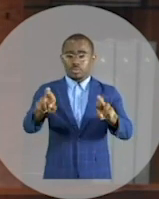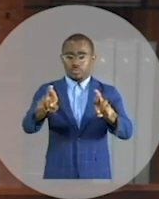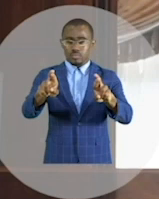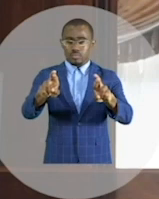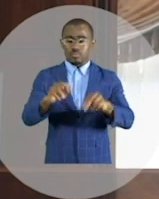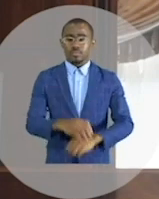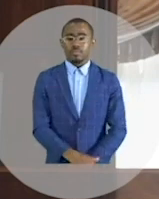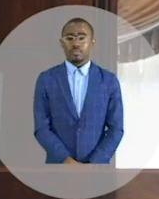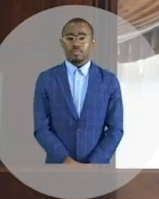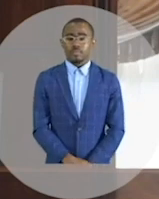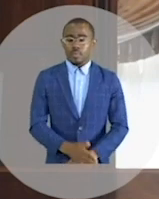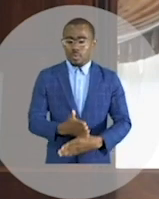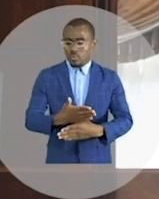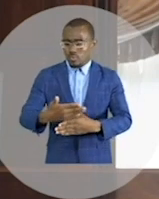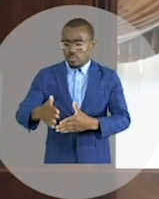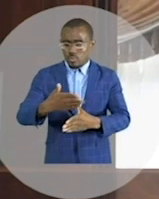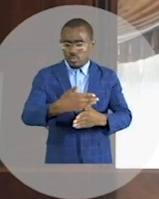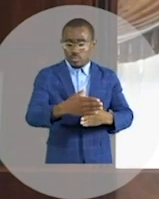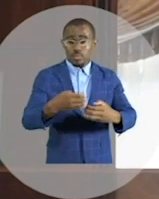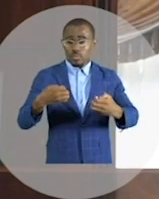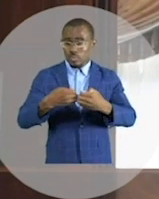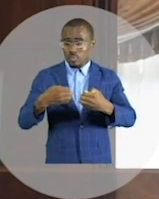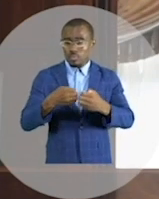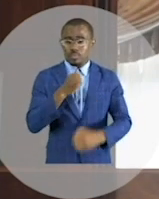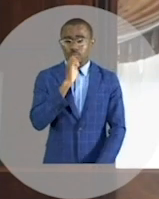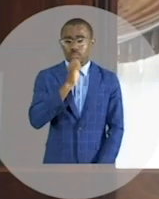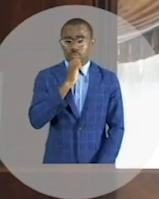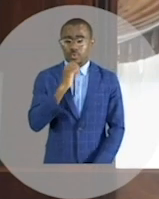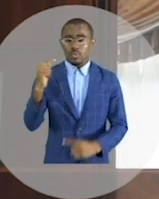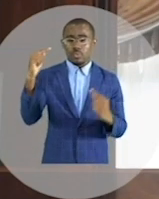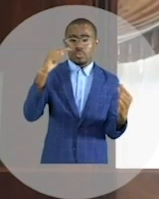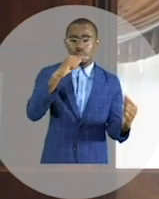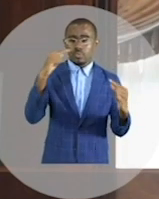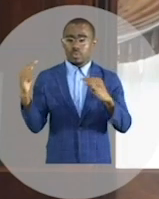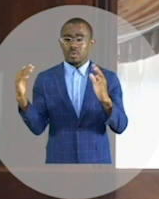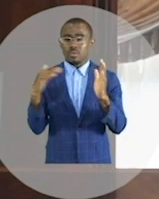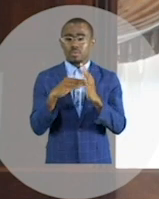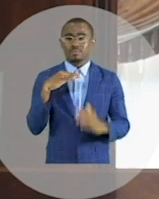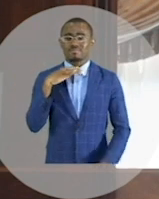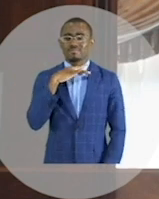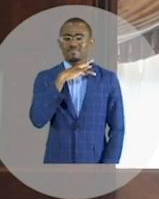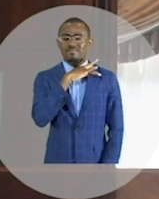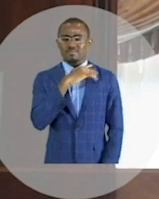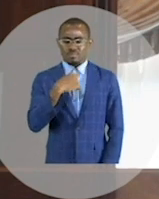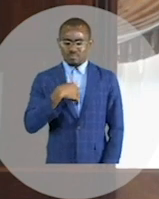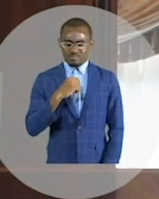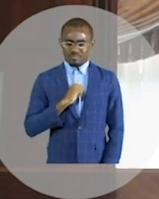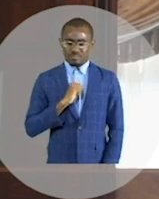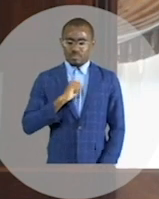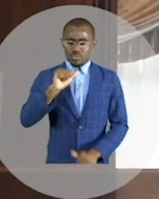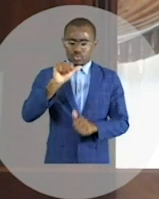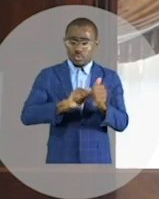insalubrity. I strongly demand that on each of these points, there should be significant progress in